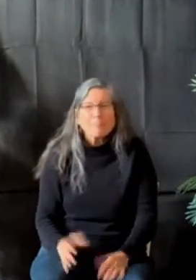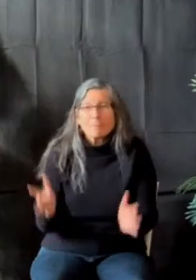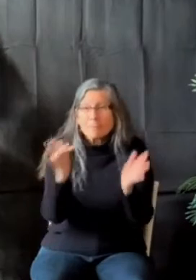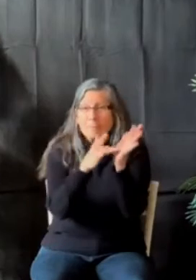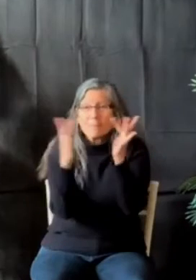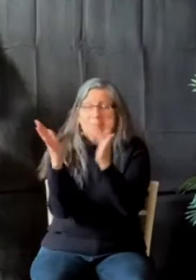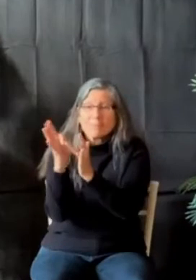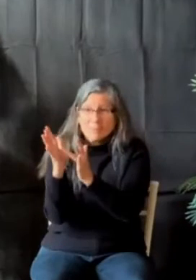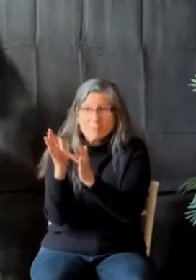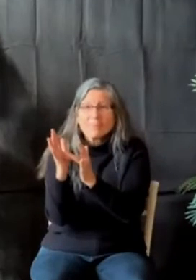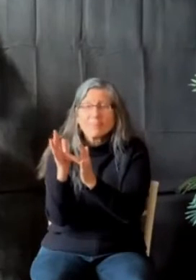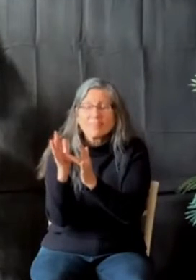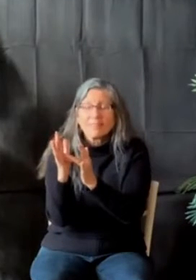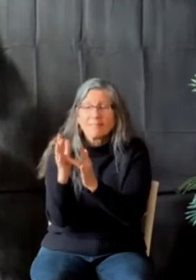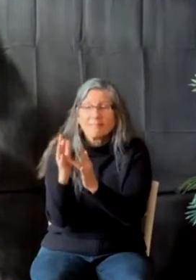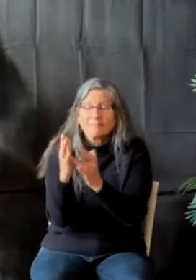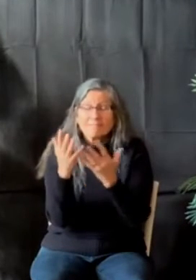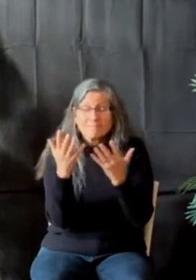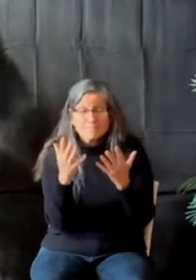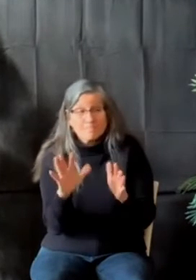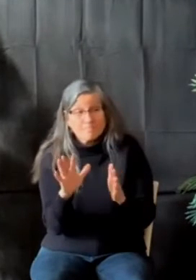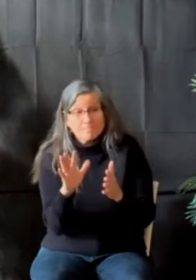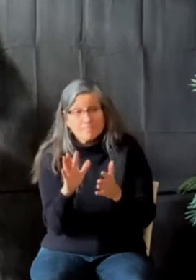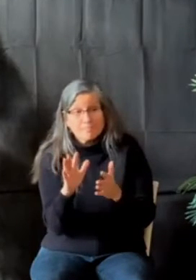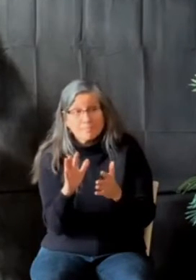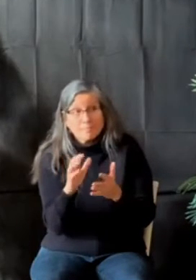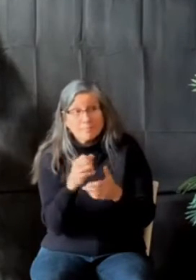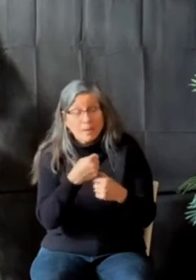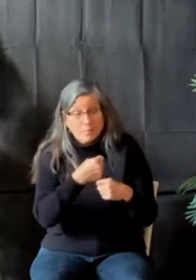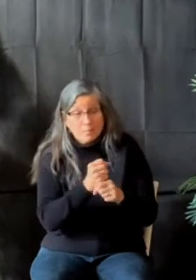Jesus said, I have already made you clean.